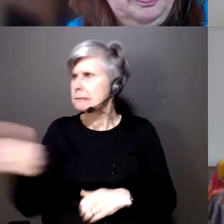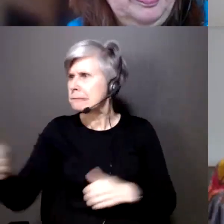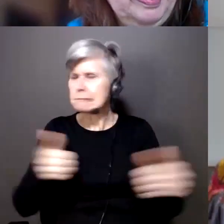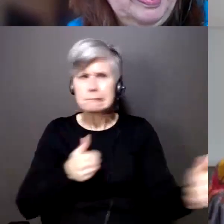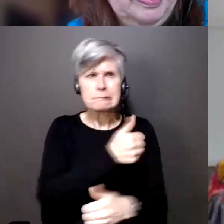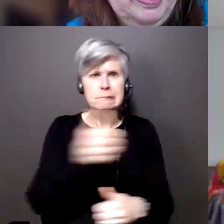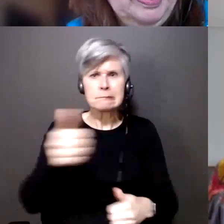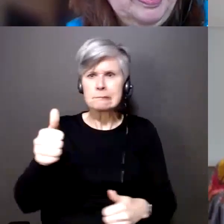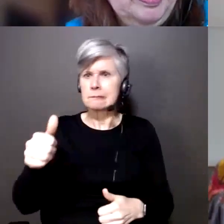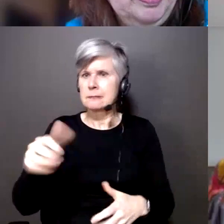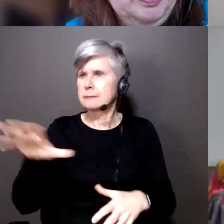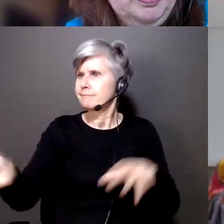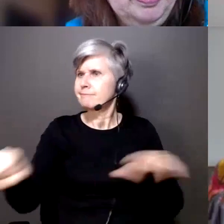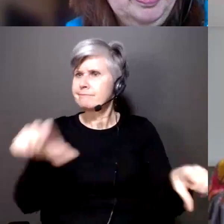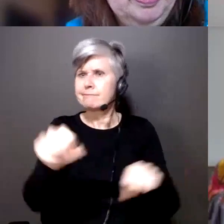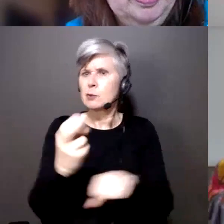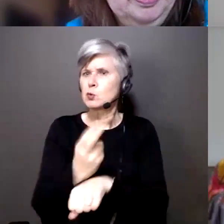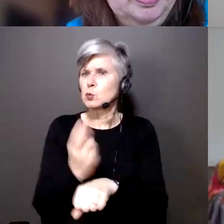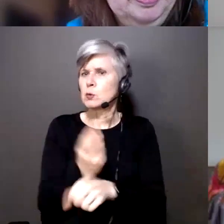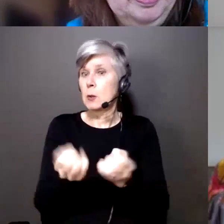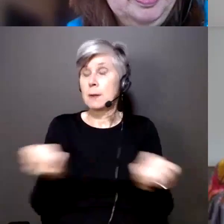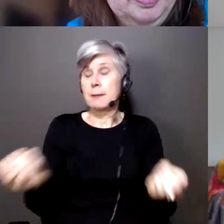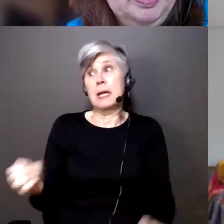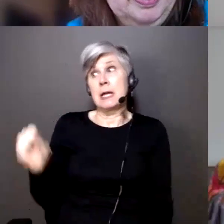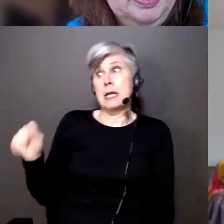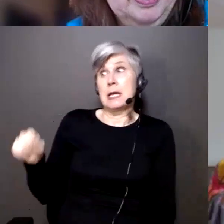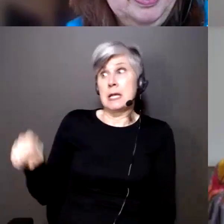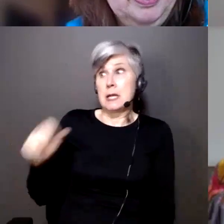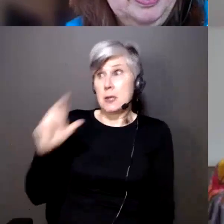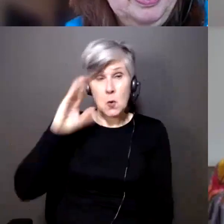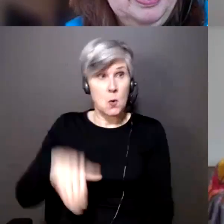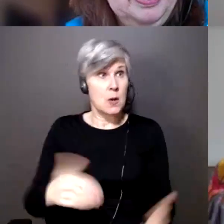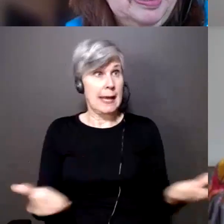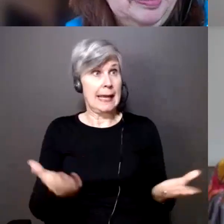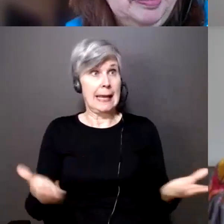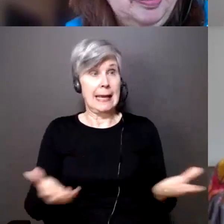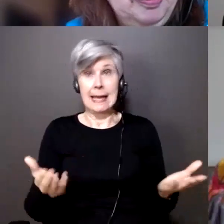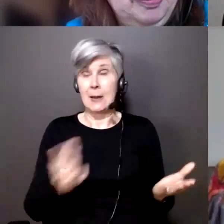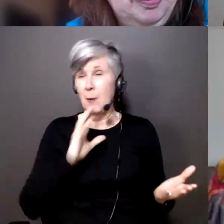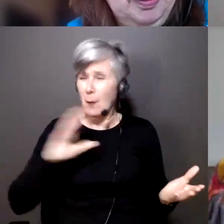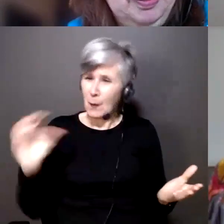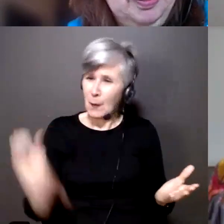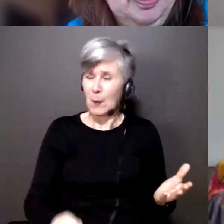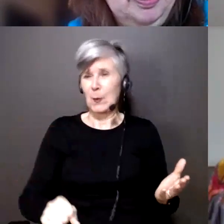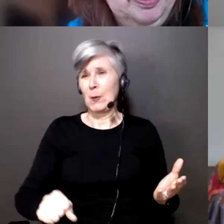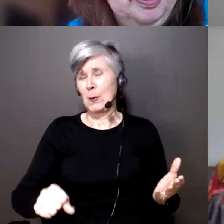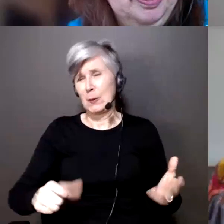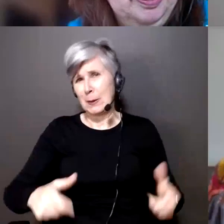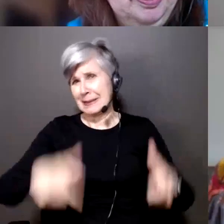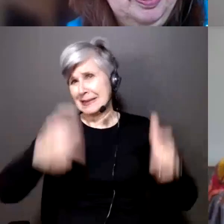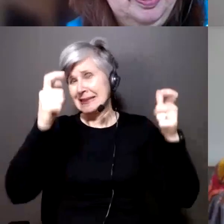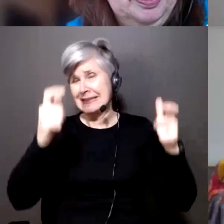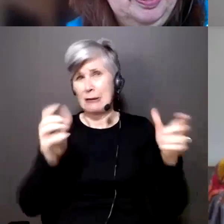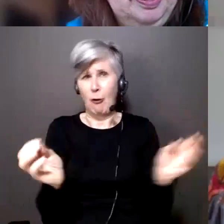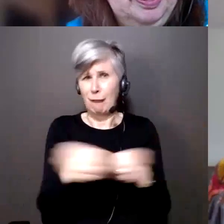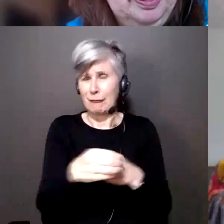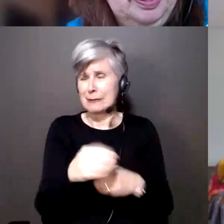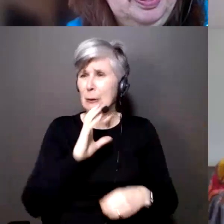Yeah, this building is quite old. I think it's older than both of us. So it's not surprising that you're facing these barriers to the built